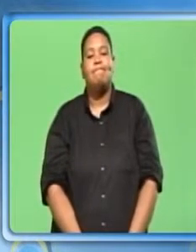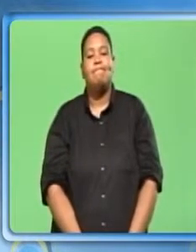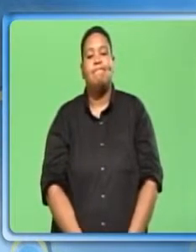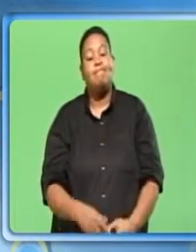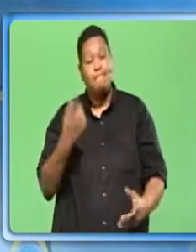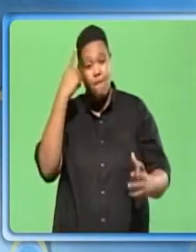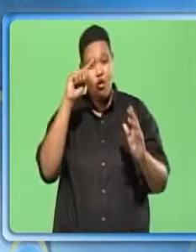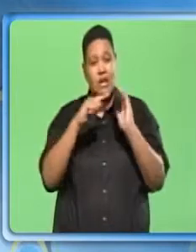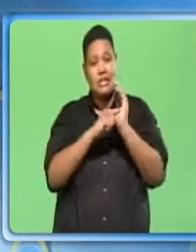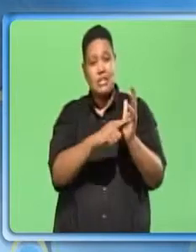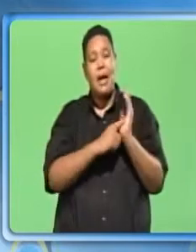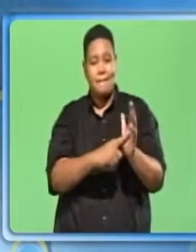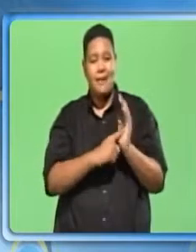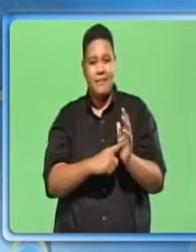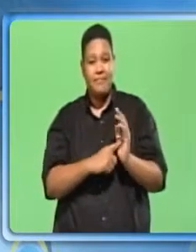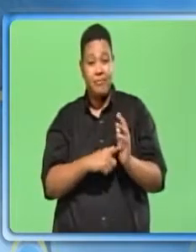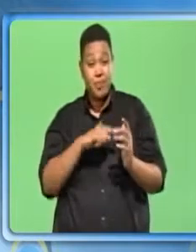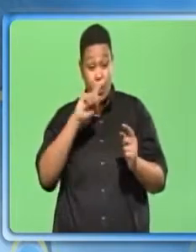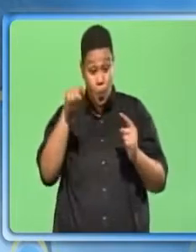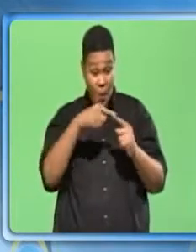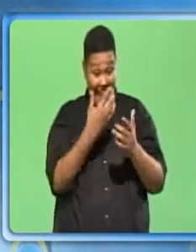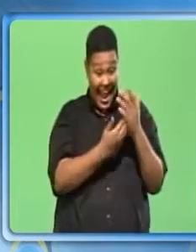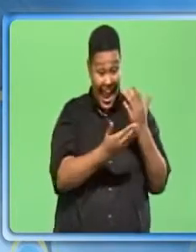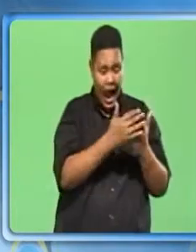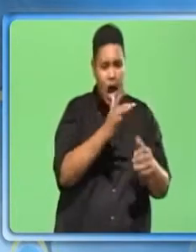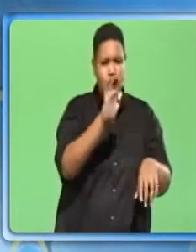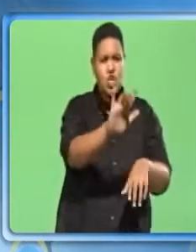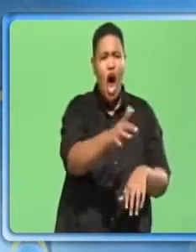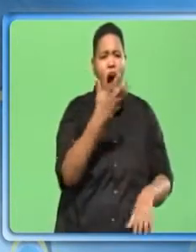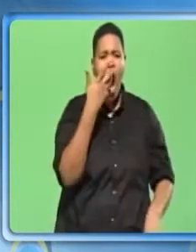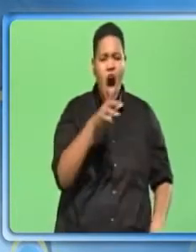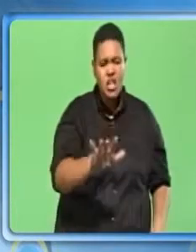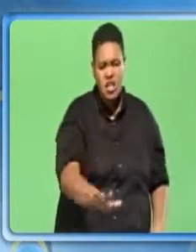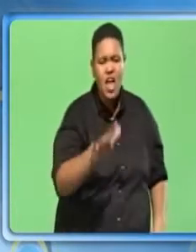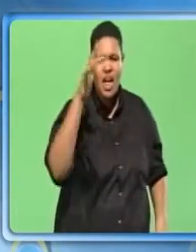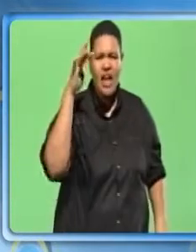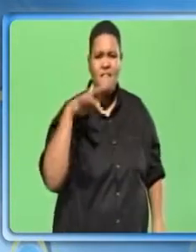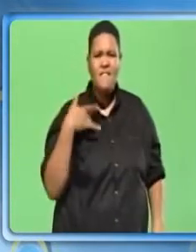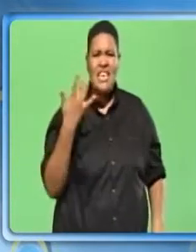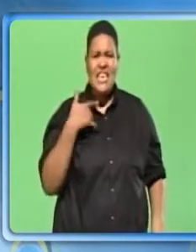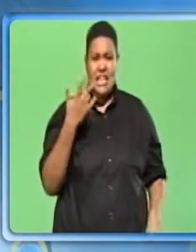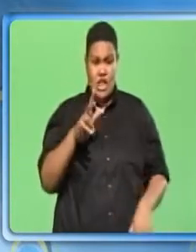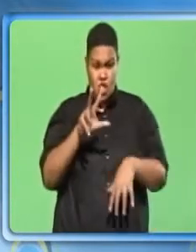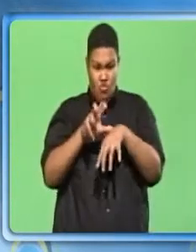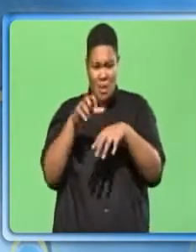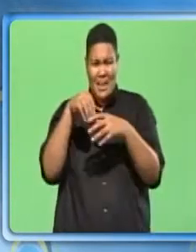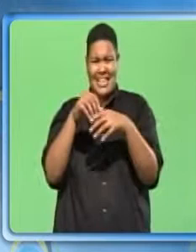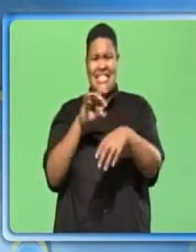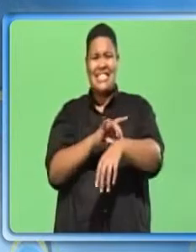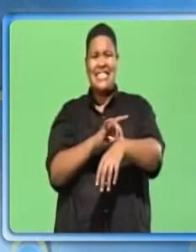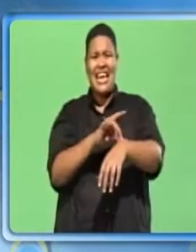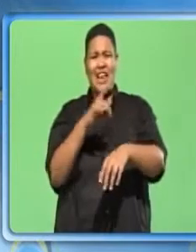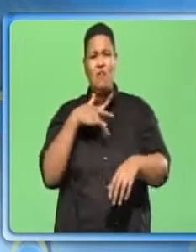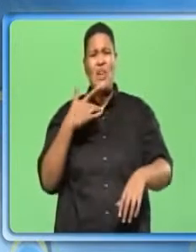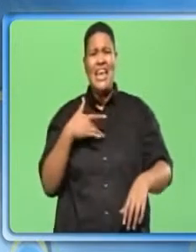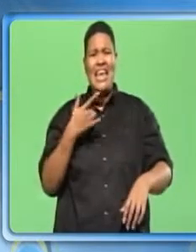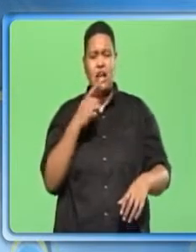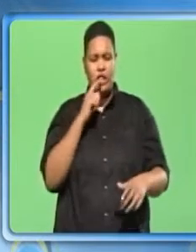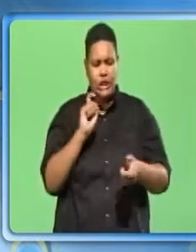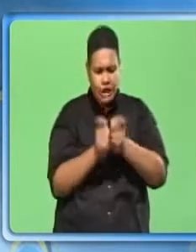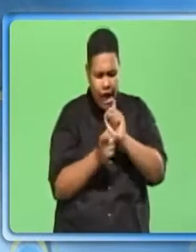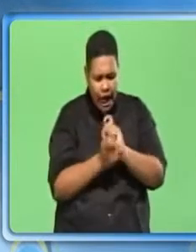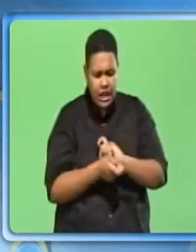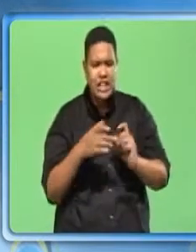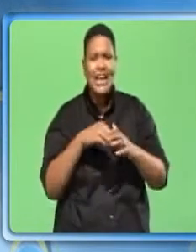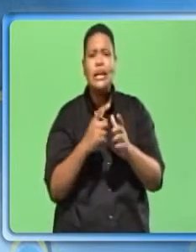For example, when a hand touches a hot surface, the receptors in the skin detect the sudden